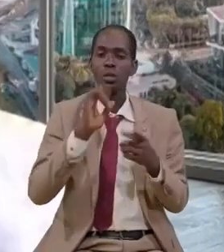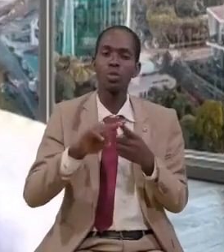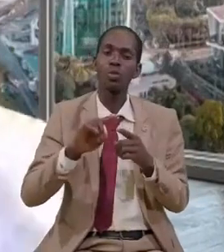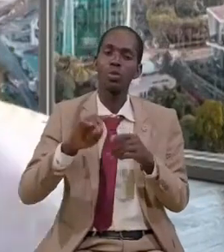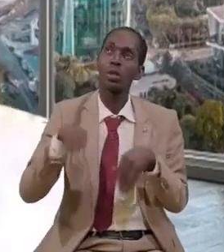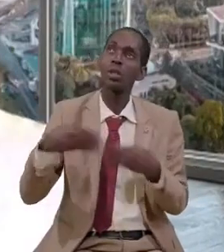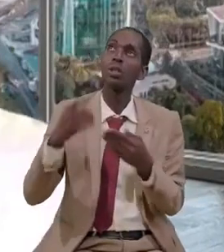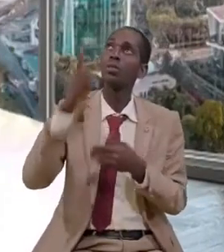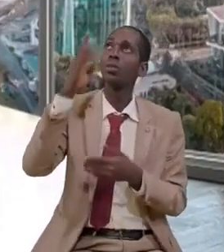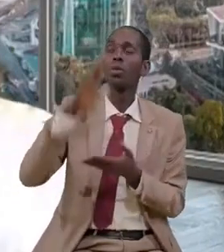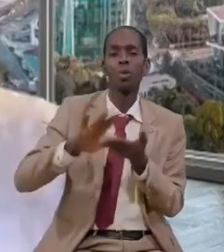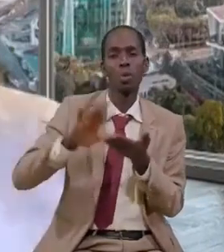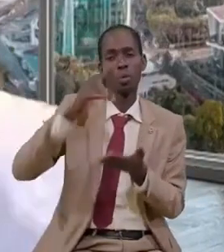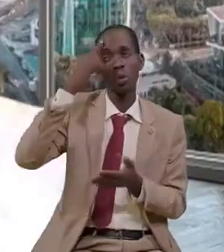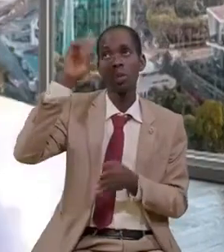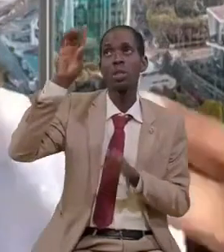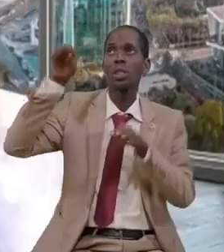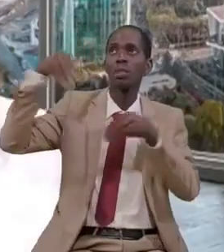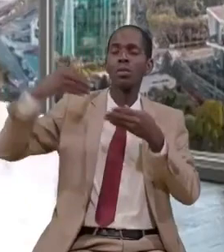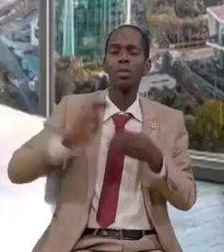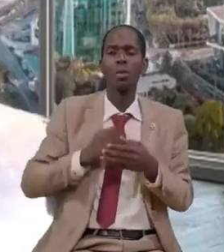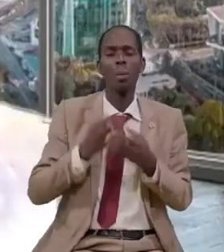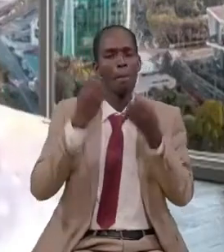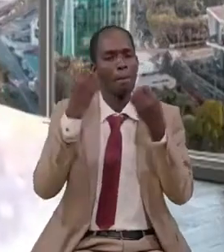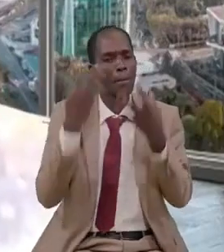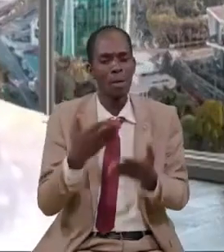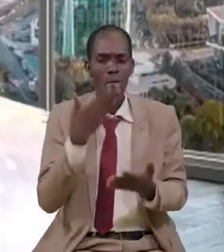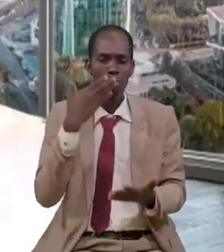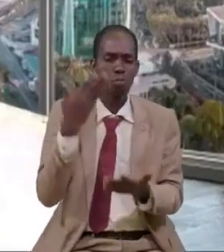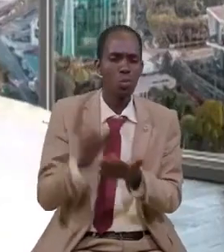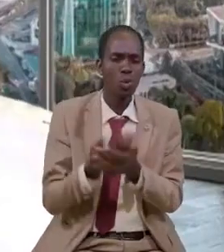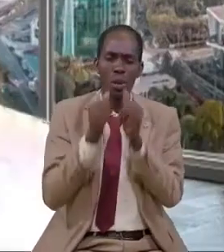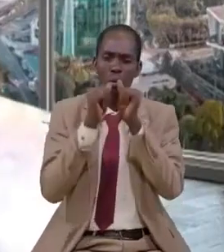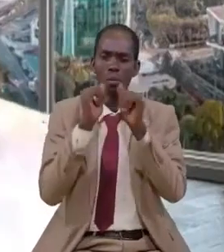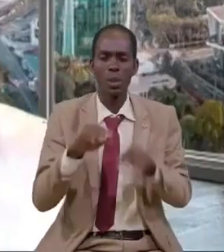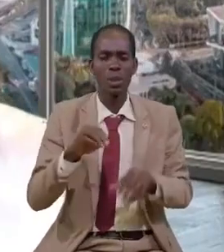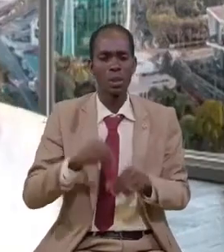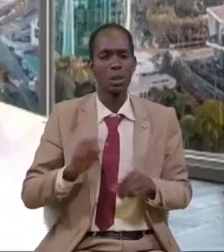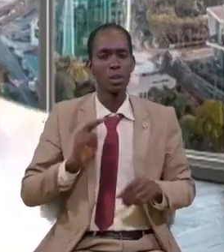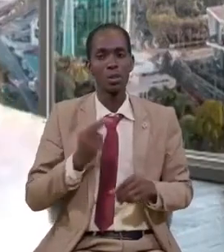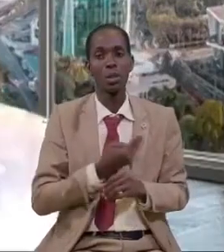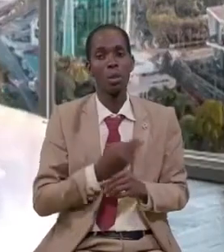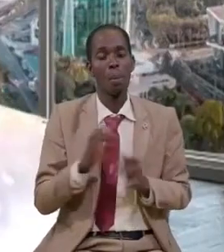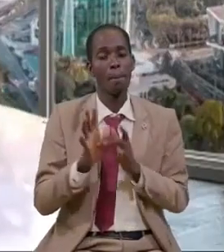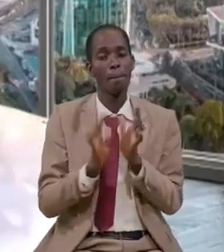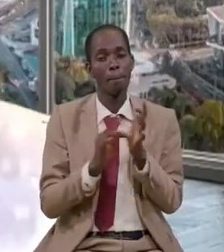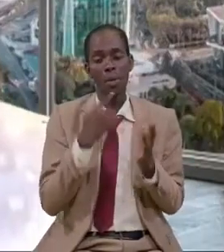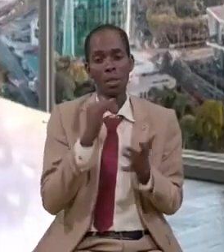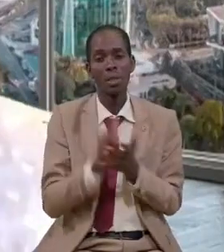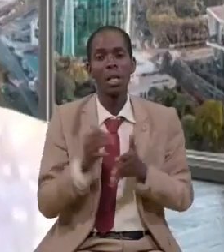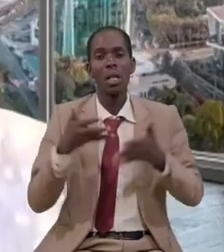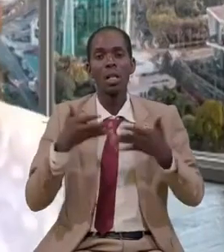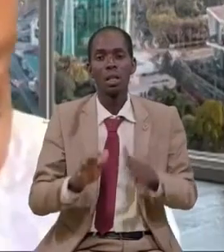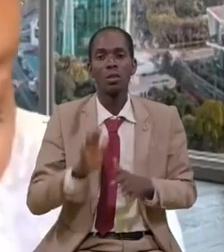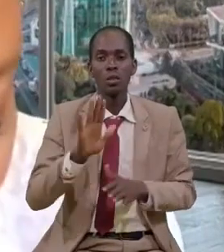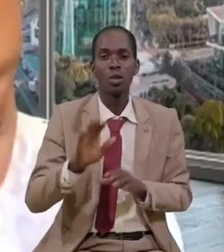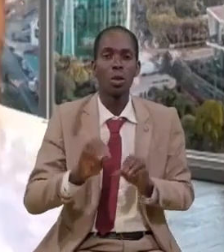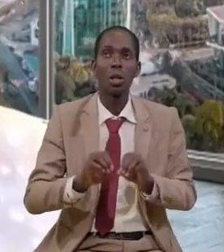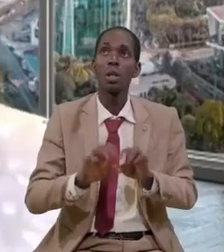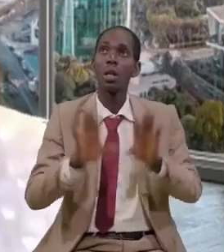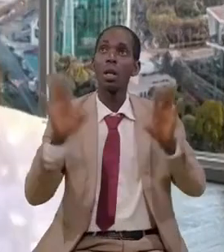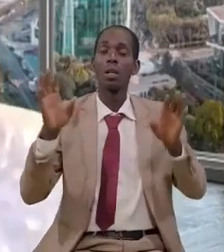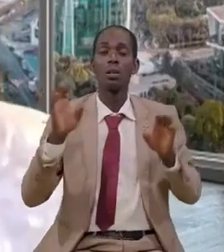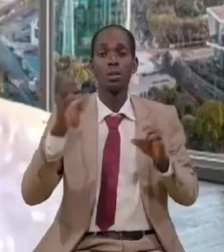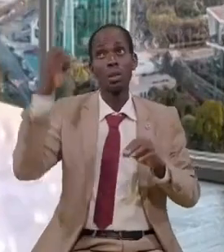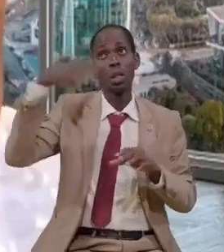virtue in you. God has put a lot of goodness in you. The Bible says, let your light so shine that men may see your good